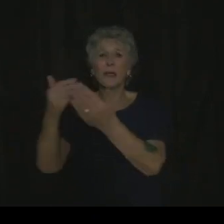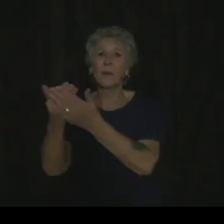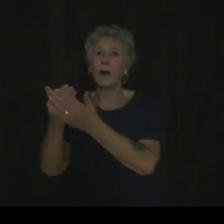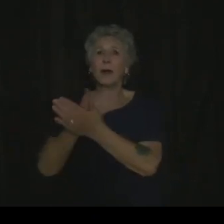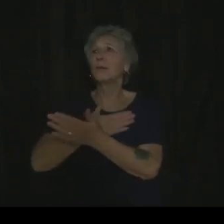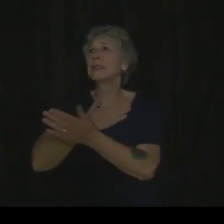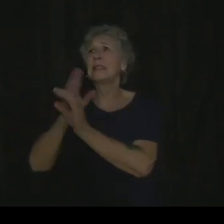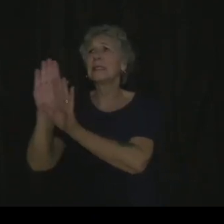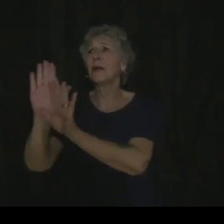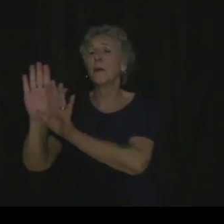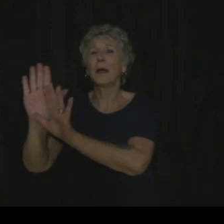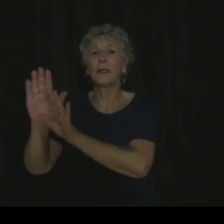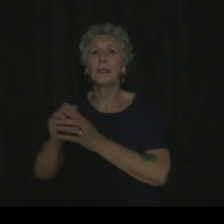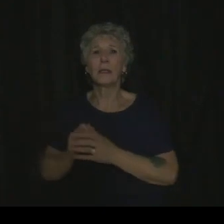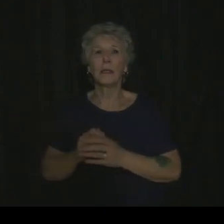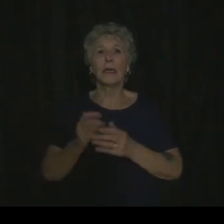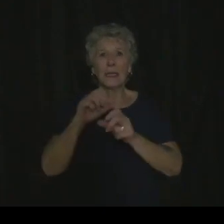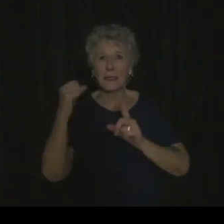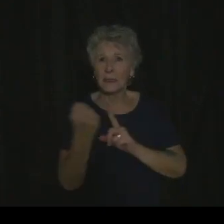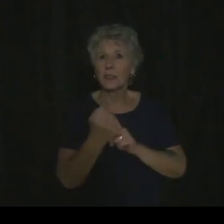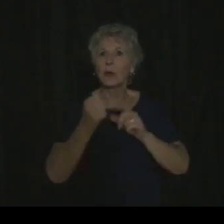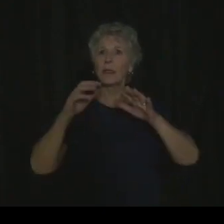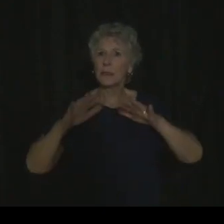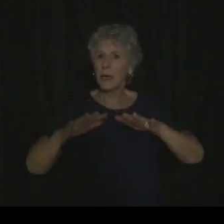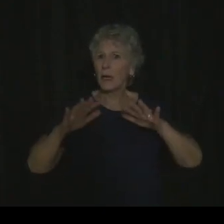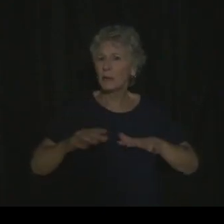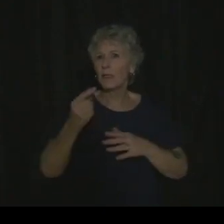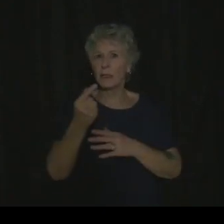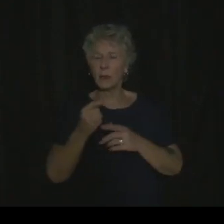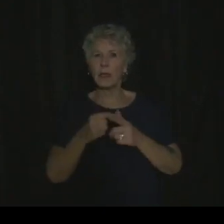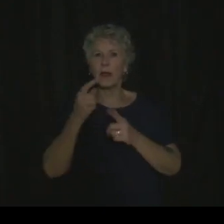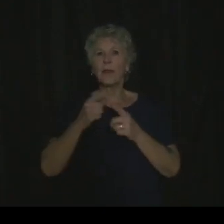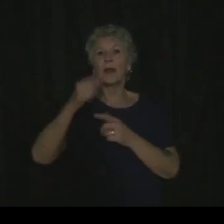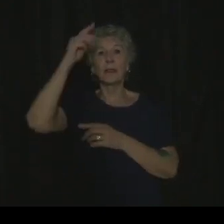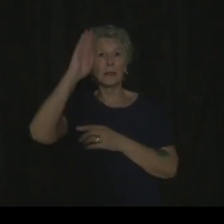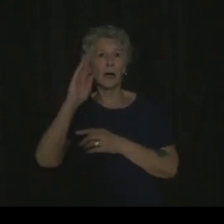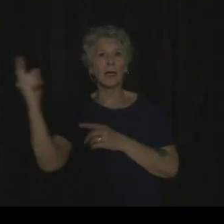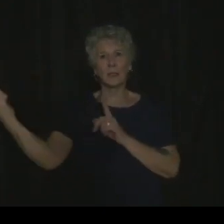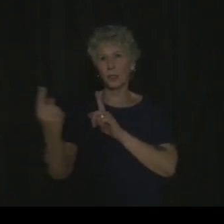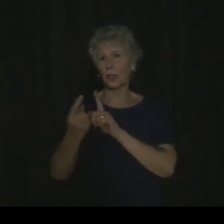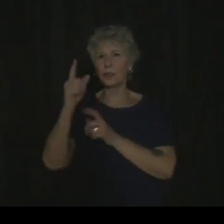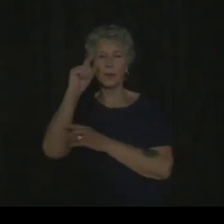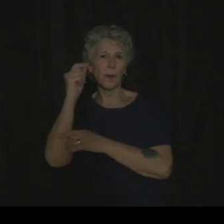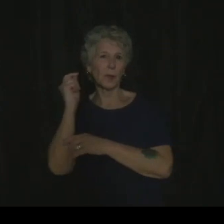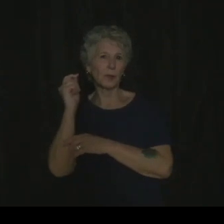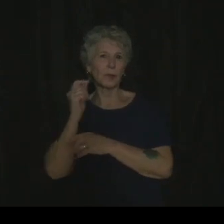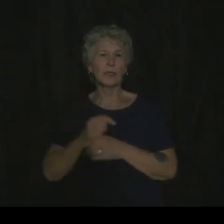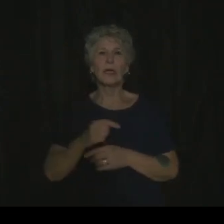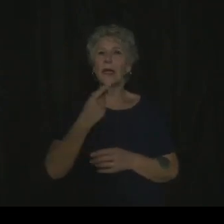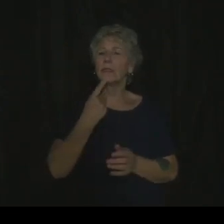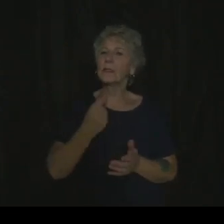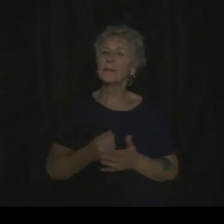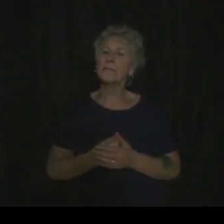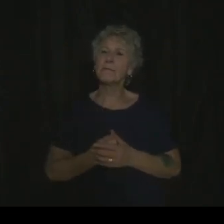justly. And so the situation settles down a little bit, and then God comes to Moses in chapter 33, verses 1 and 2,